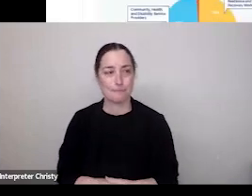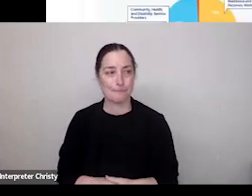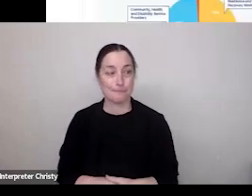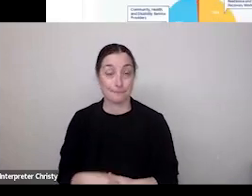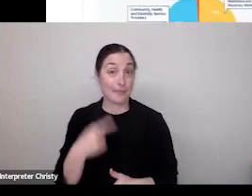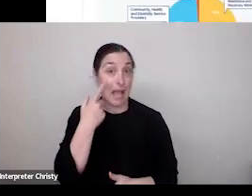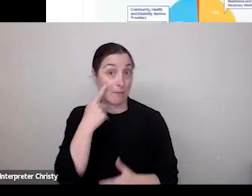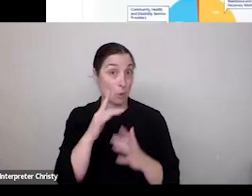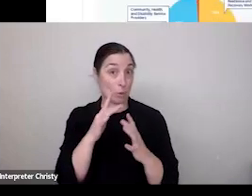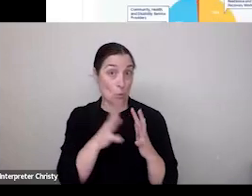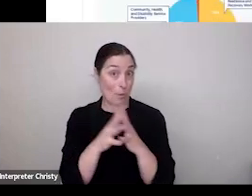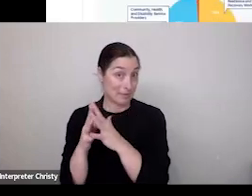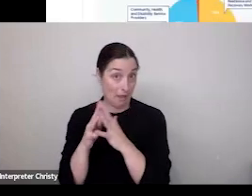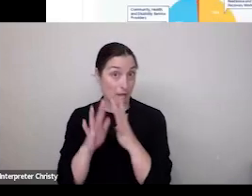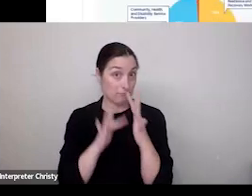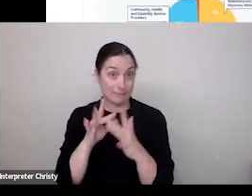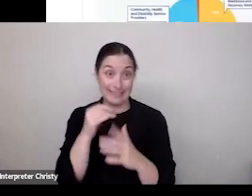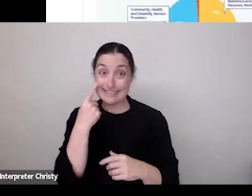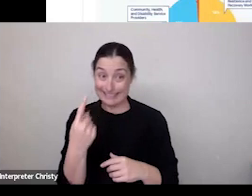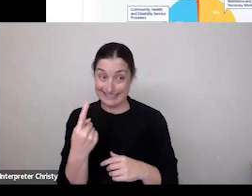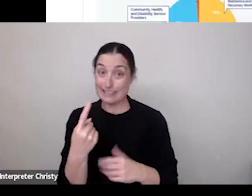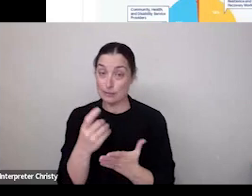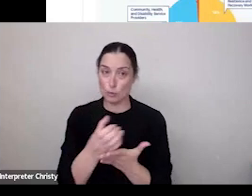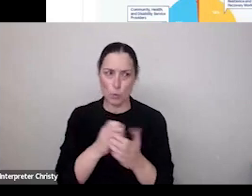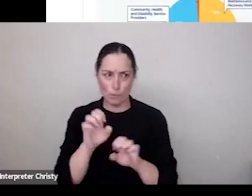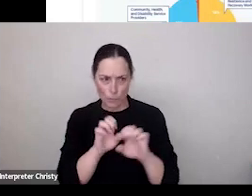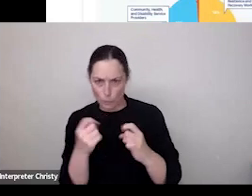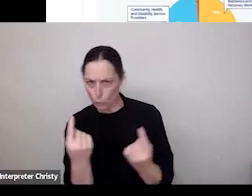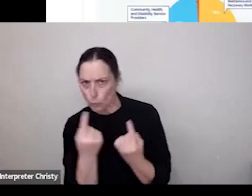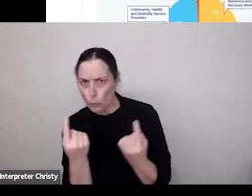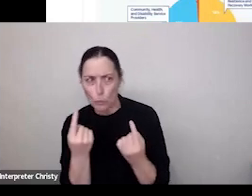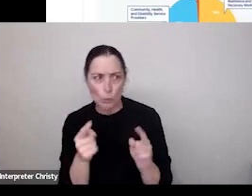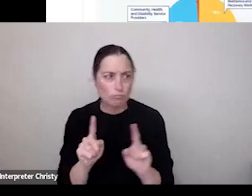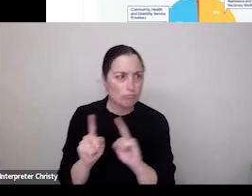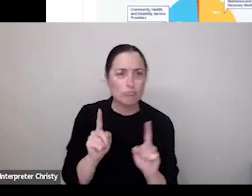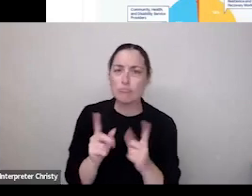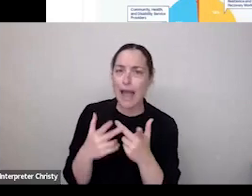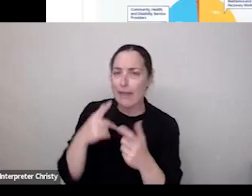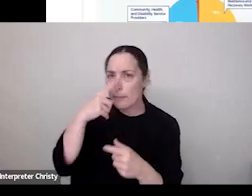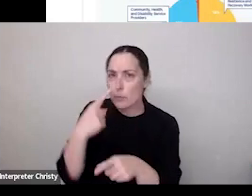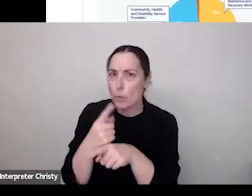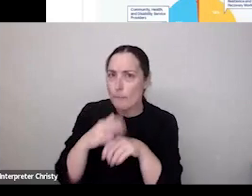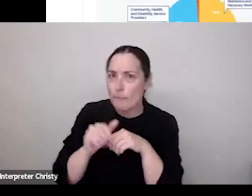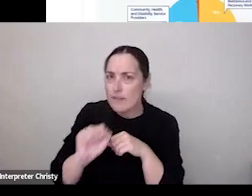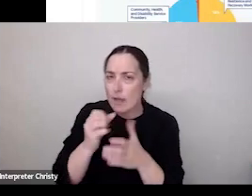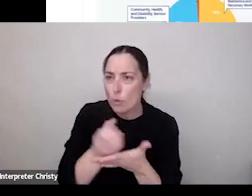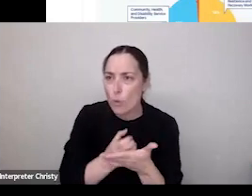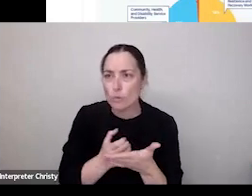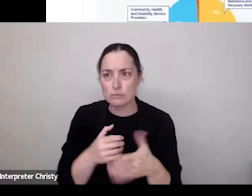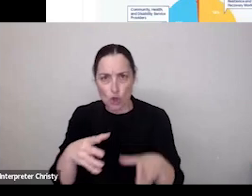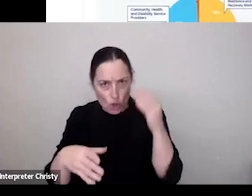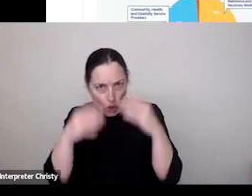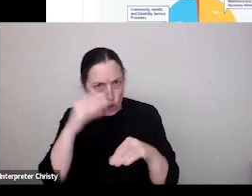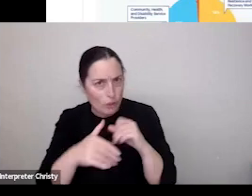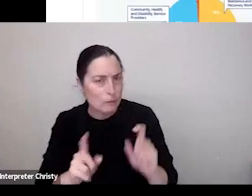visit the website, you can explore the course evaluation to find out who takes the course, what other learners say about it, and what people learn. Next